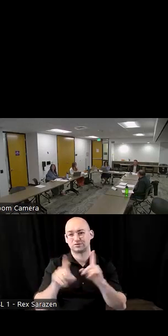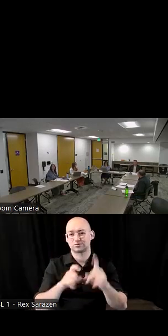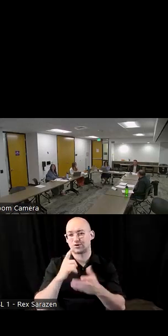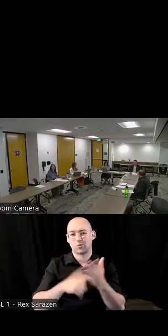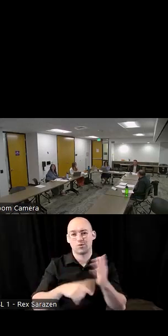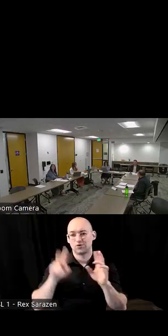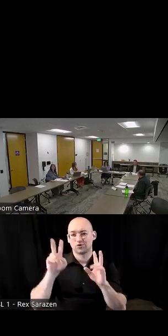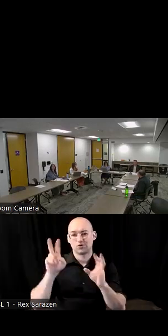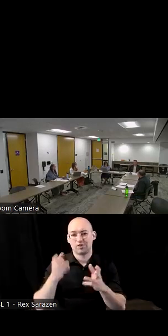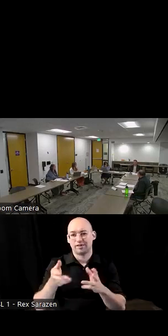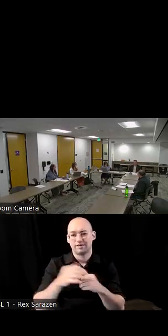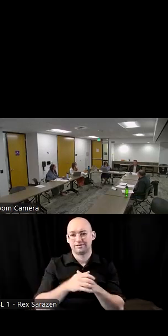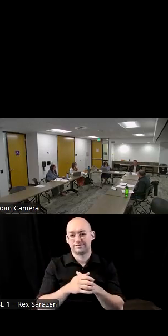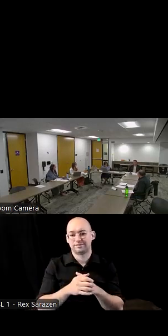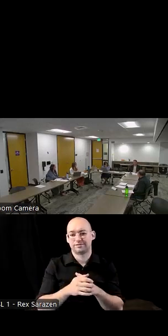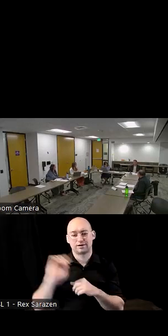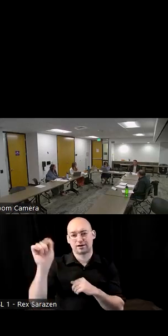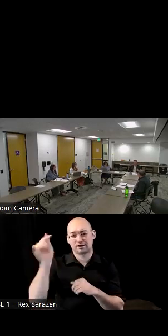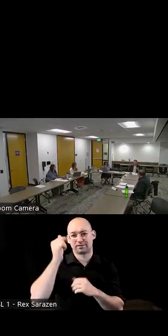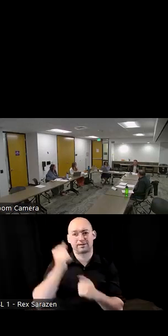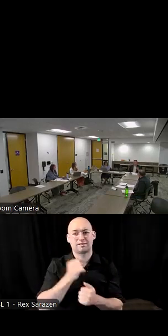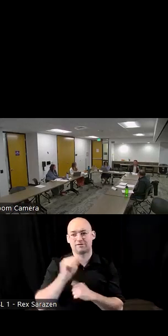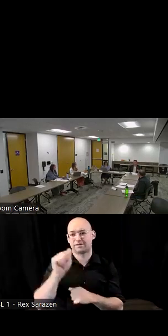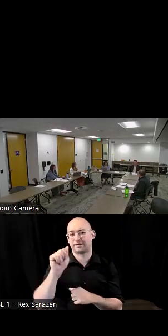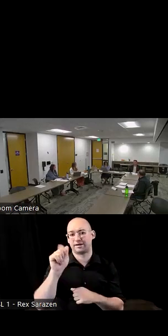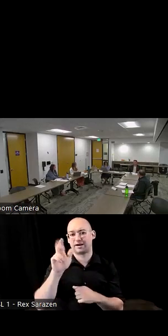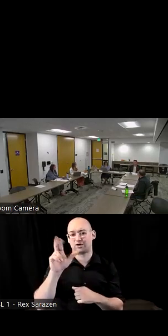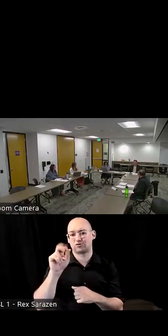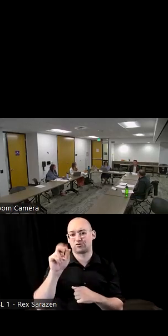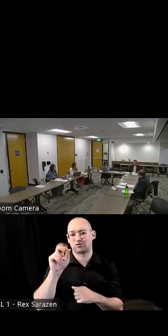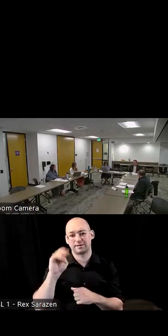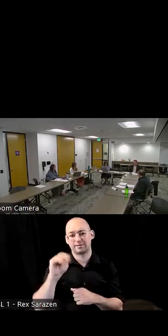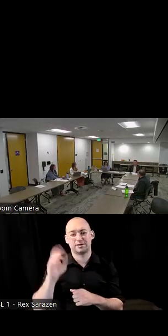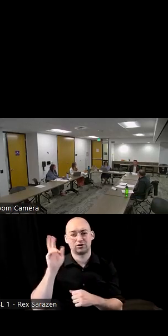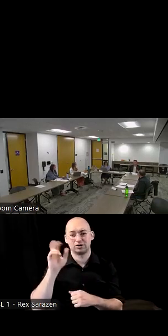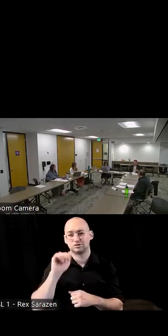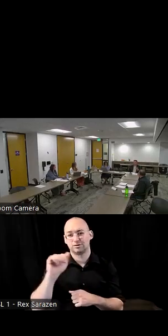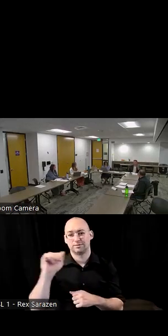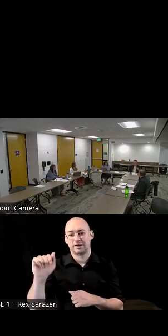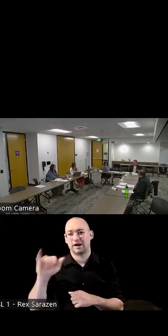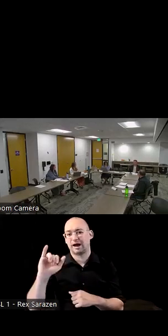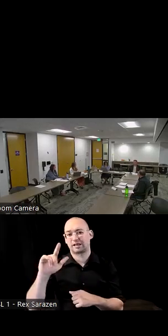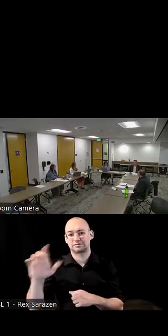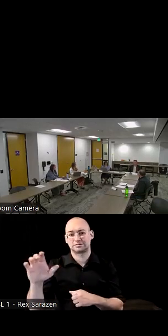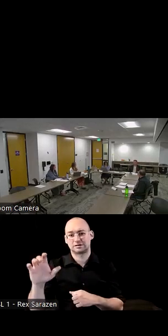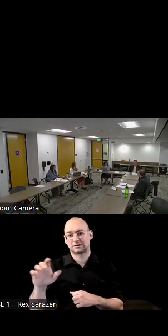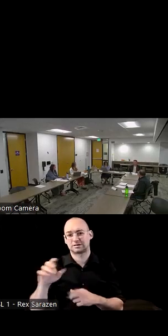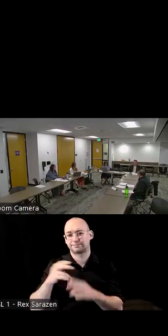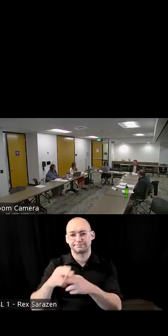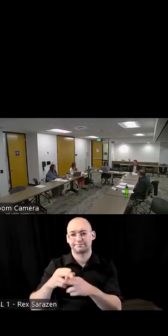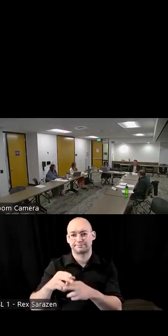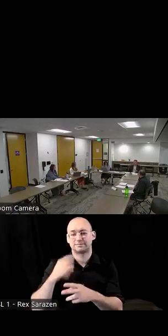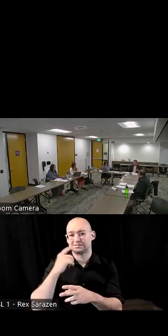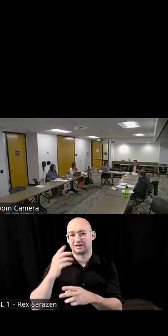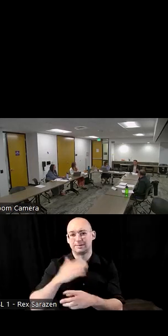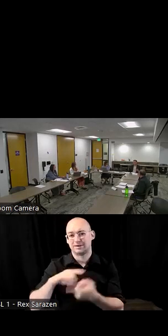Because, in government, we love acronyms. I throw around terms like AAAs and ILCs. If I mention those to my